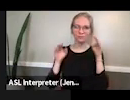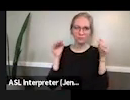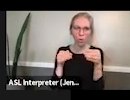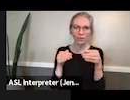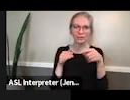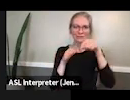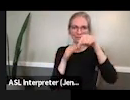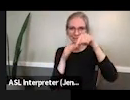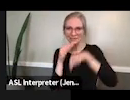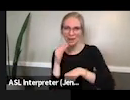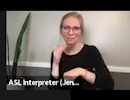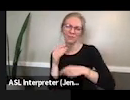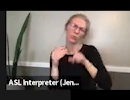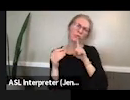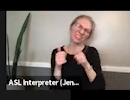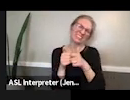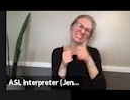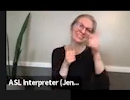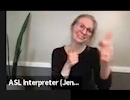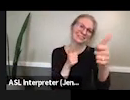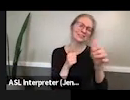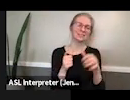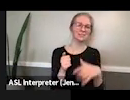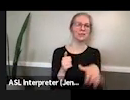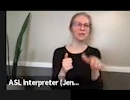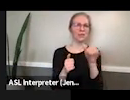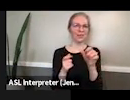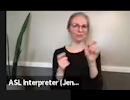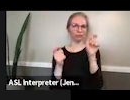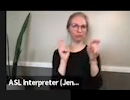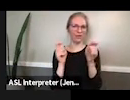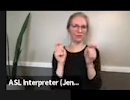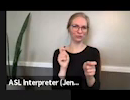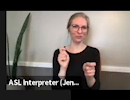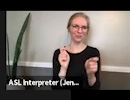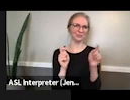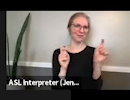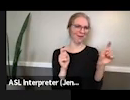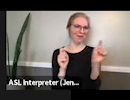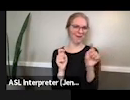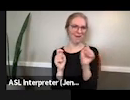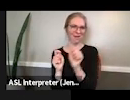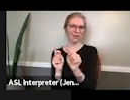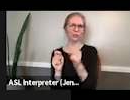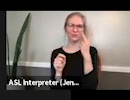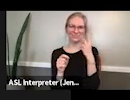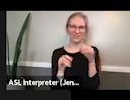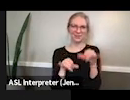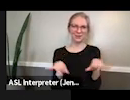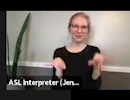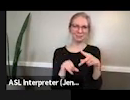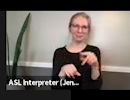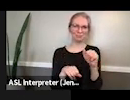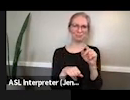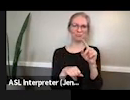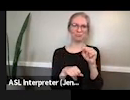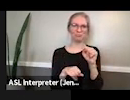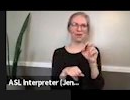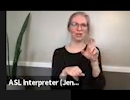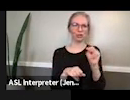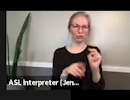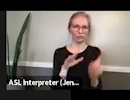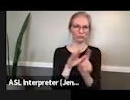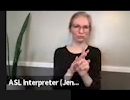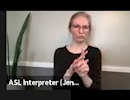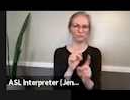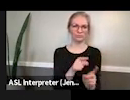that's probably a better word, changes across columns, and you can watch how that pattern emerges. And on your table, focus is all